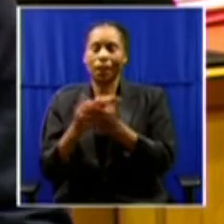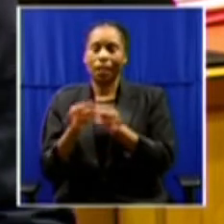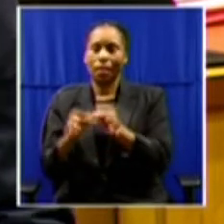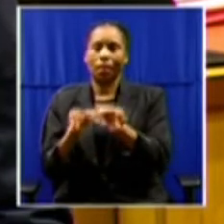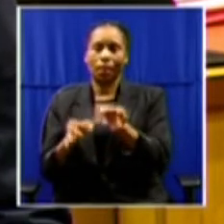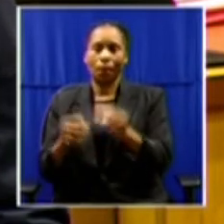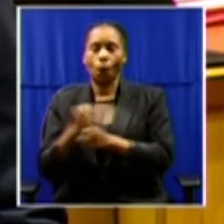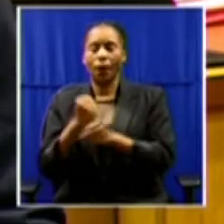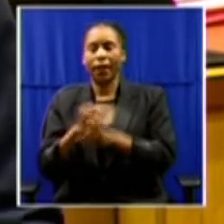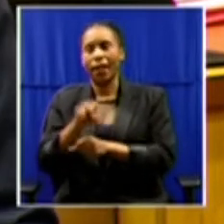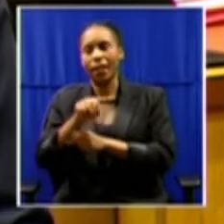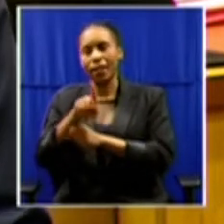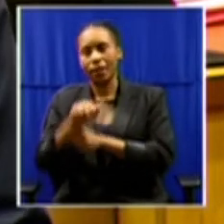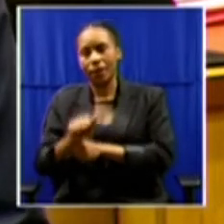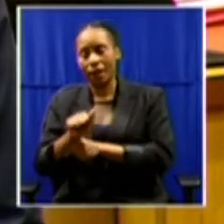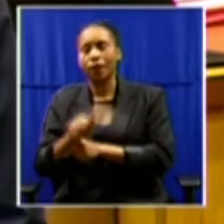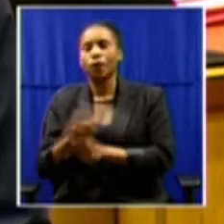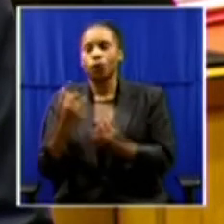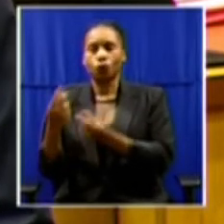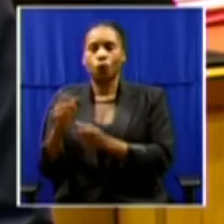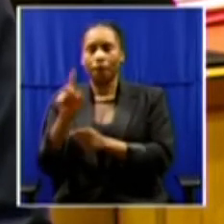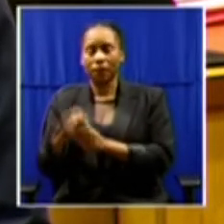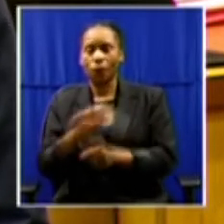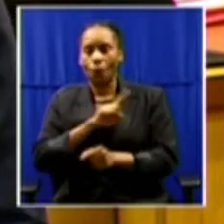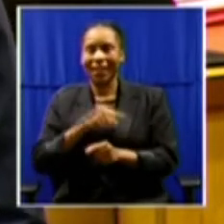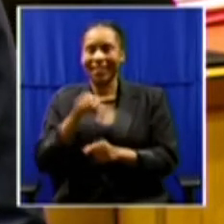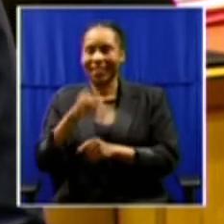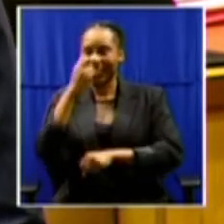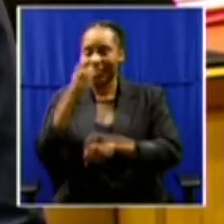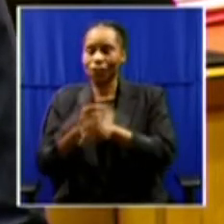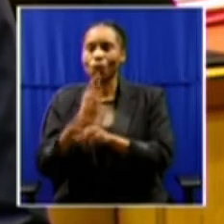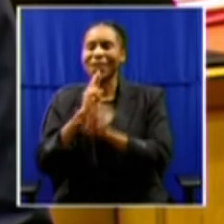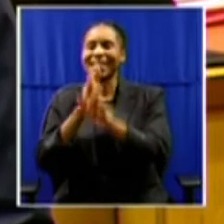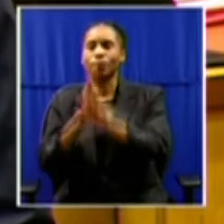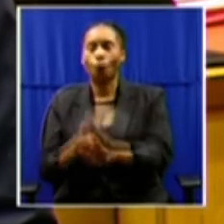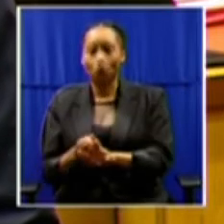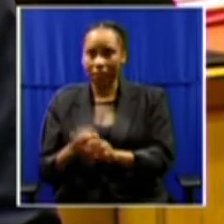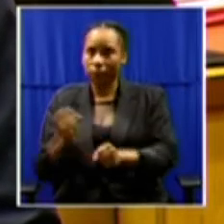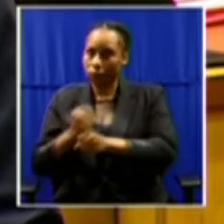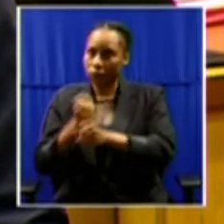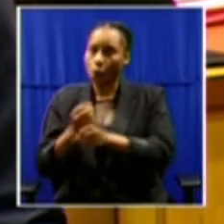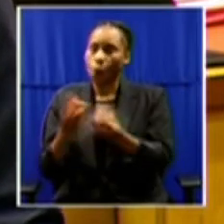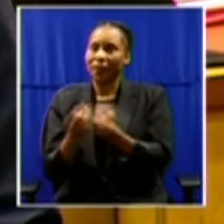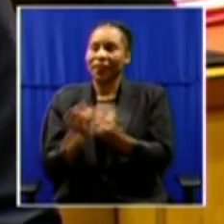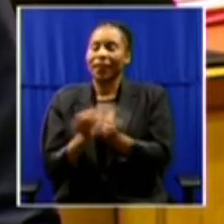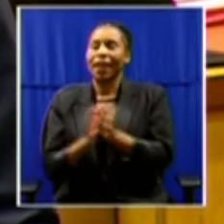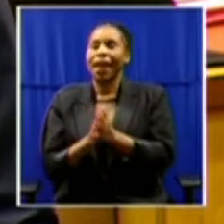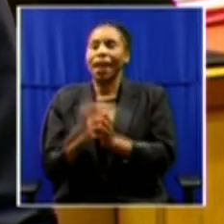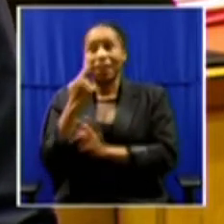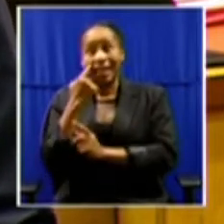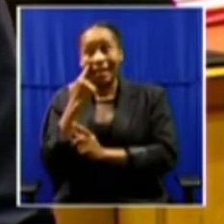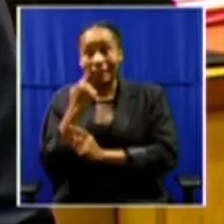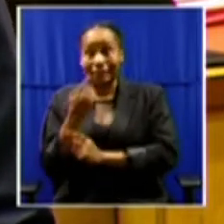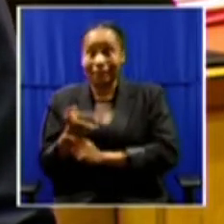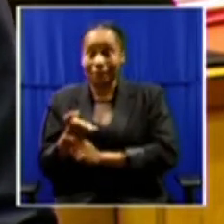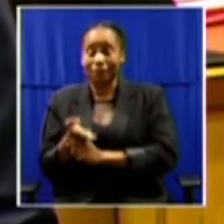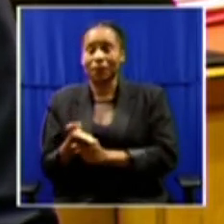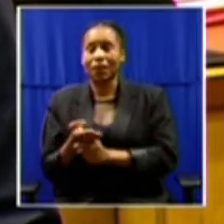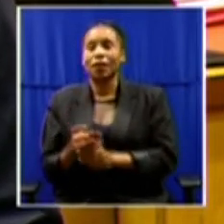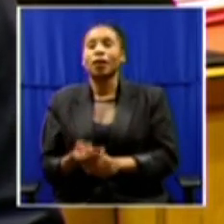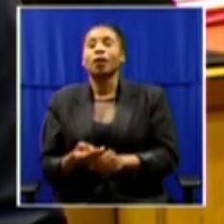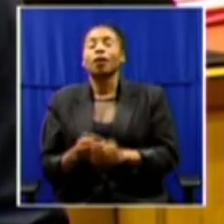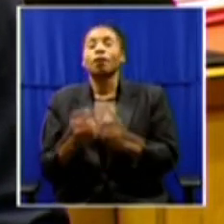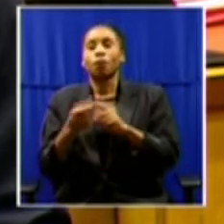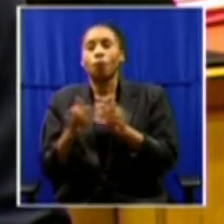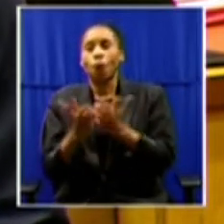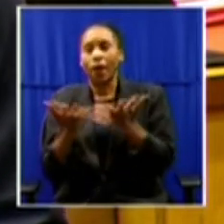is supposed to do, because they are supposed to respond and deal with evidence in front of them in terms of the Constitution, in terms of